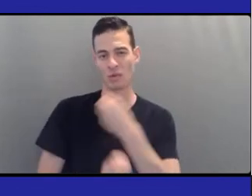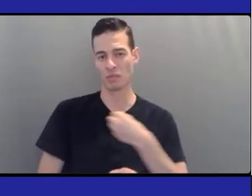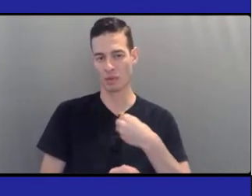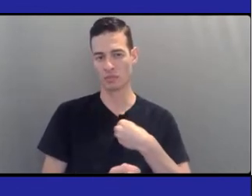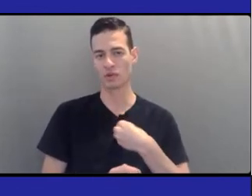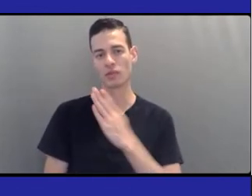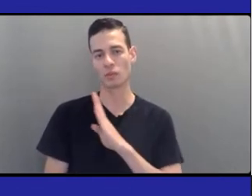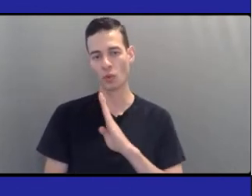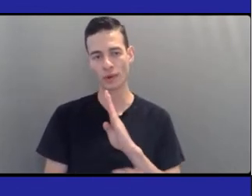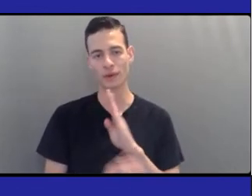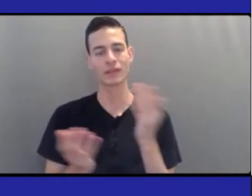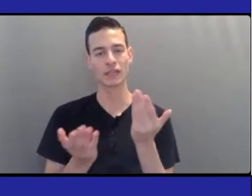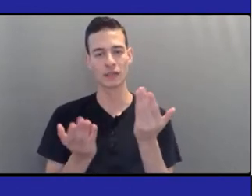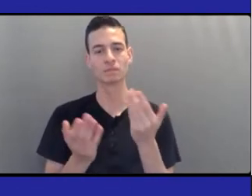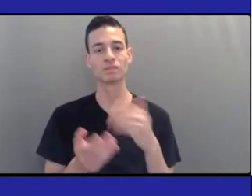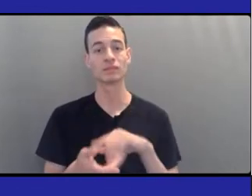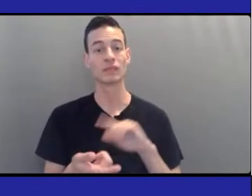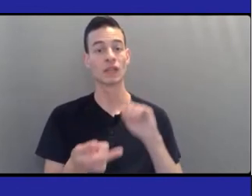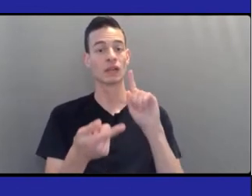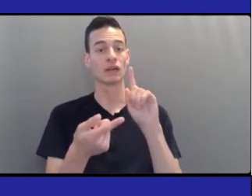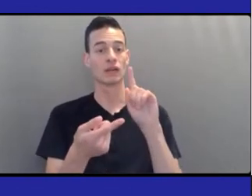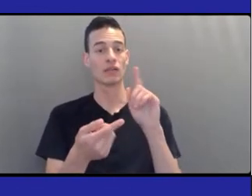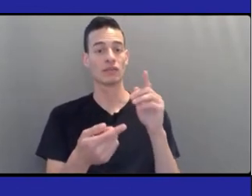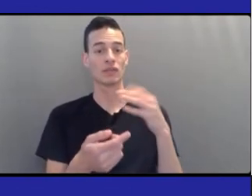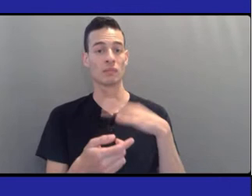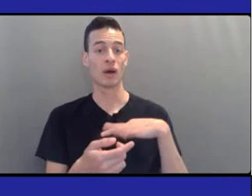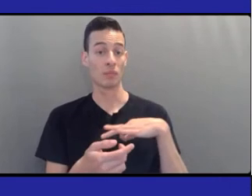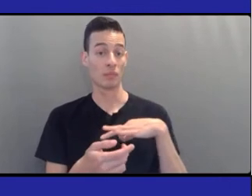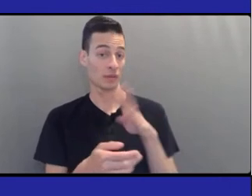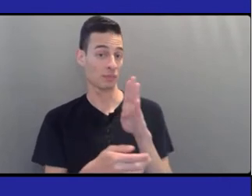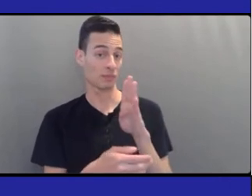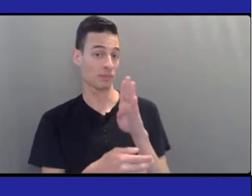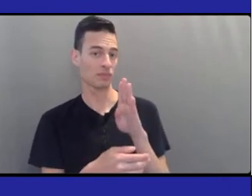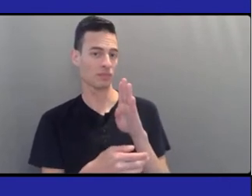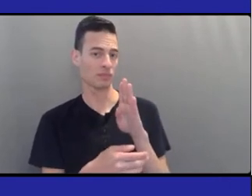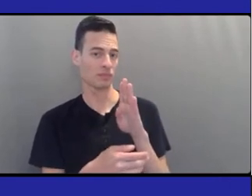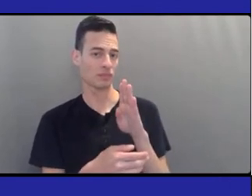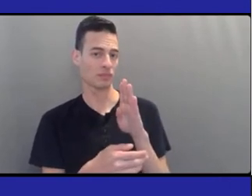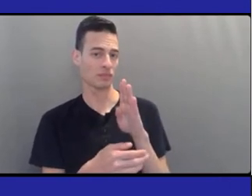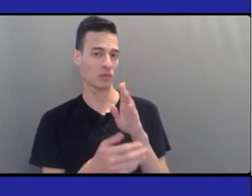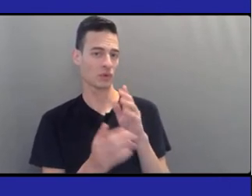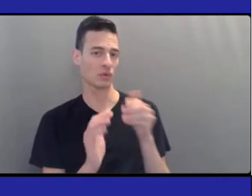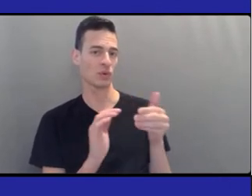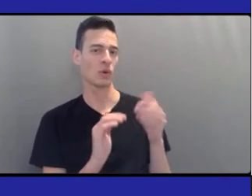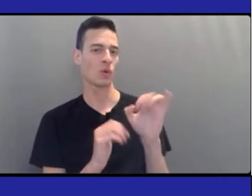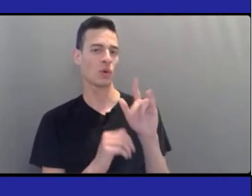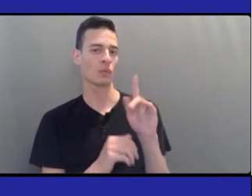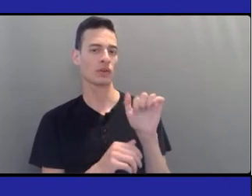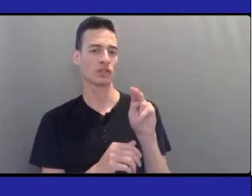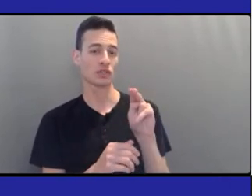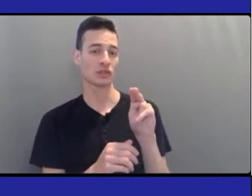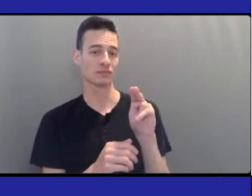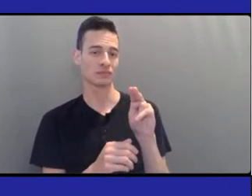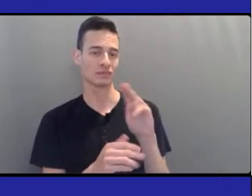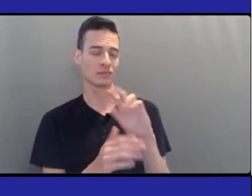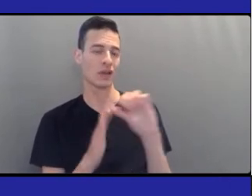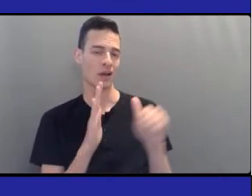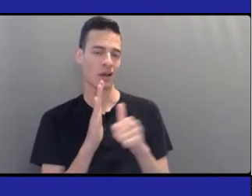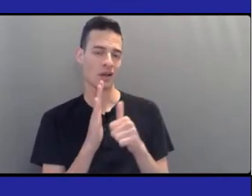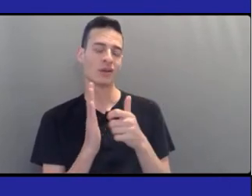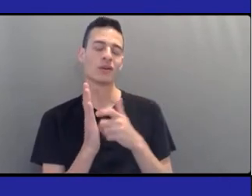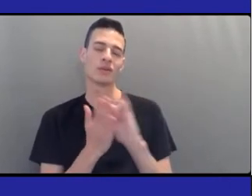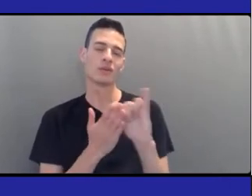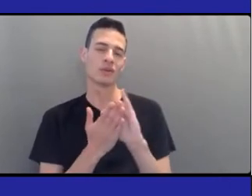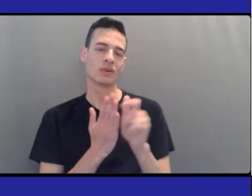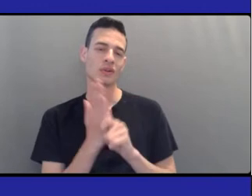Benefit Corporation to be established to hold a license under Article 43 of the New York Insurance Law, as